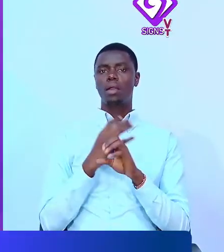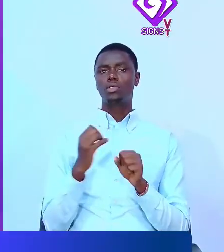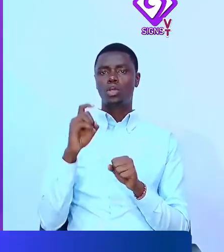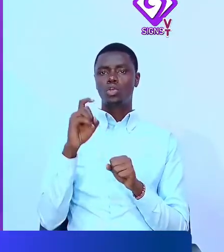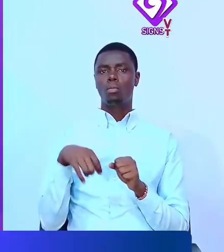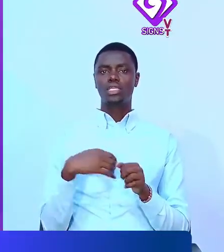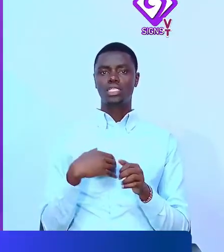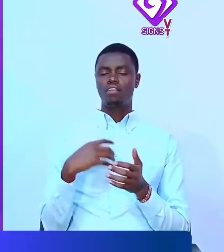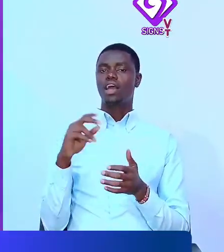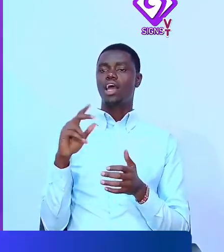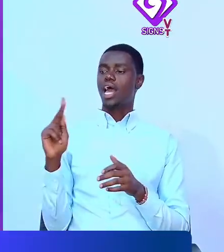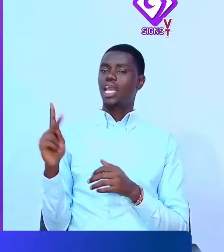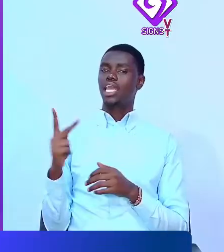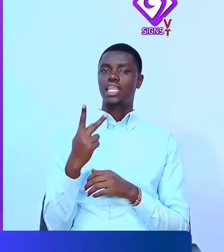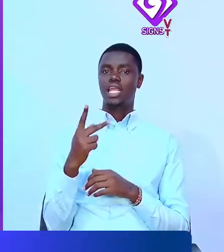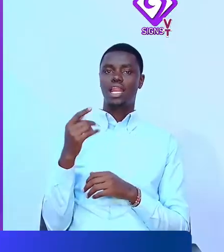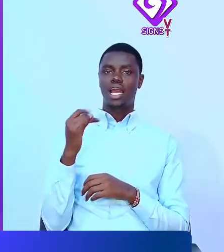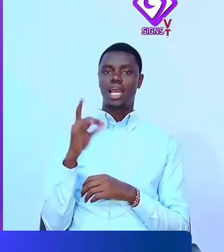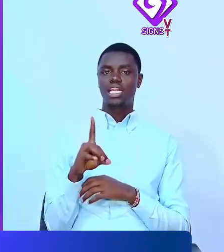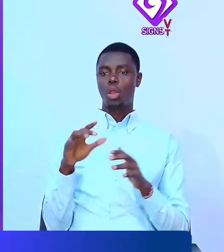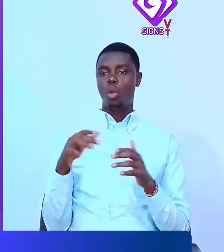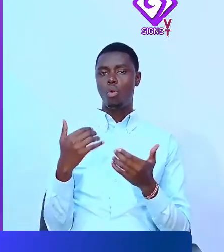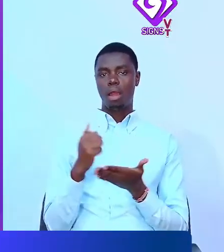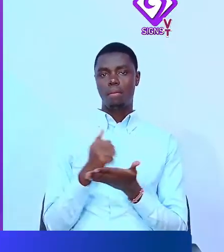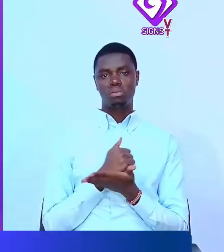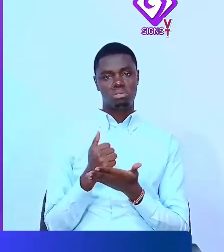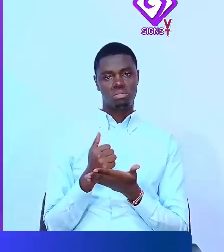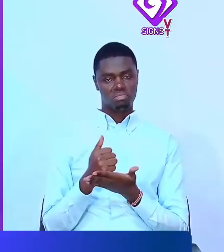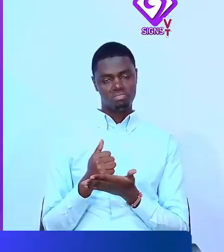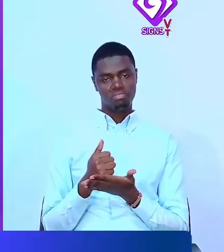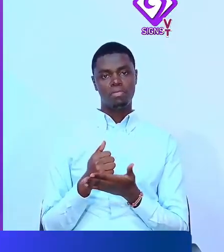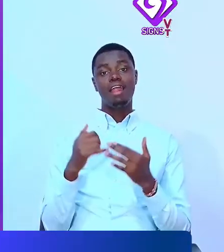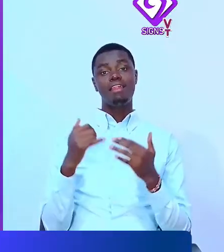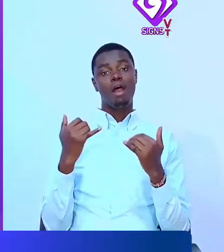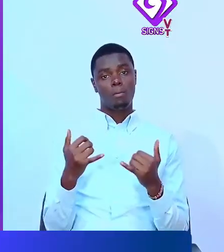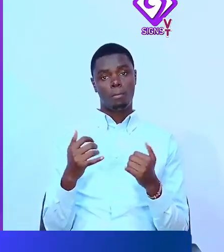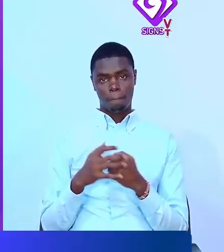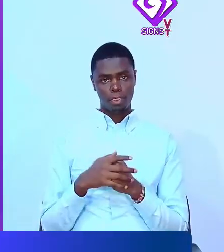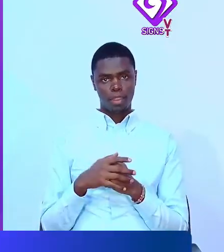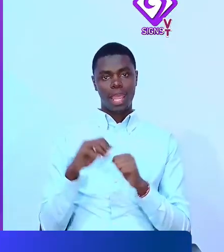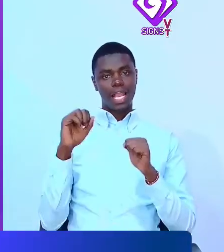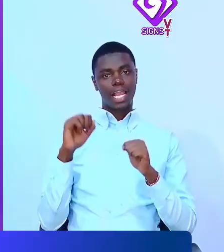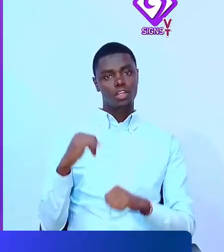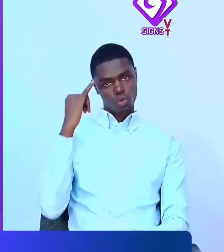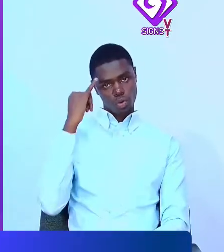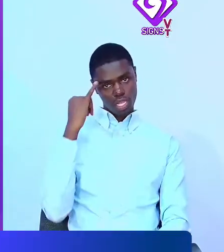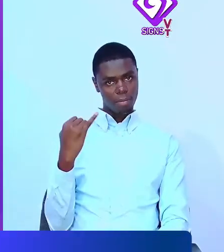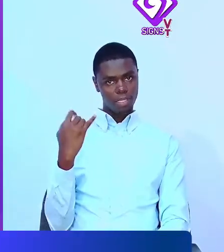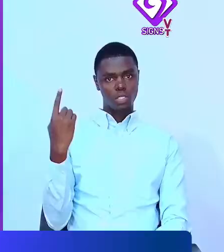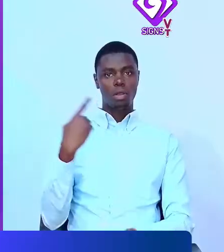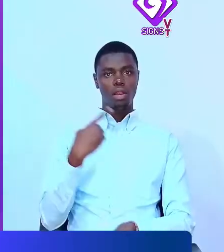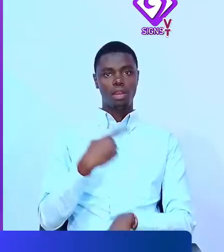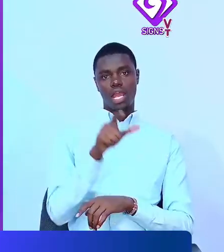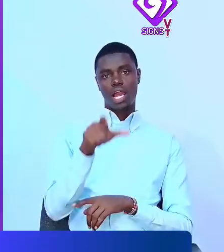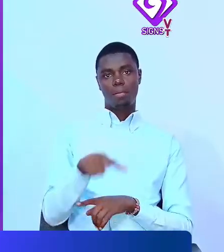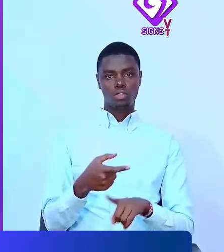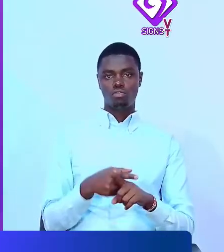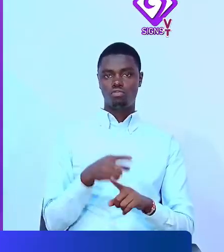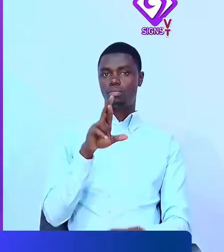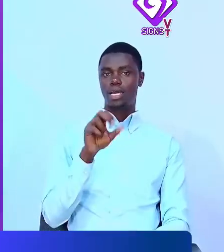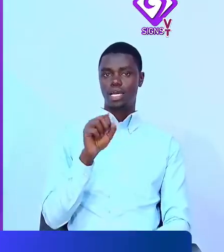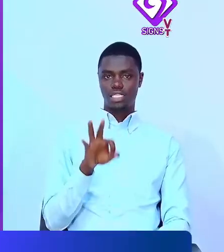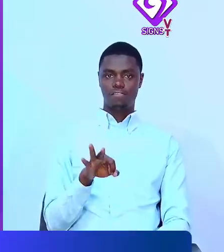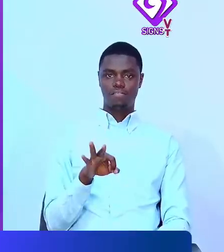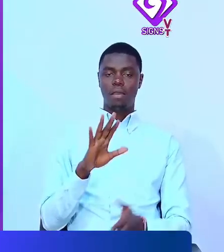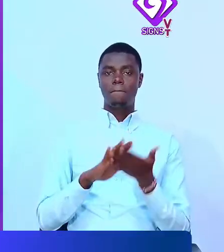a Kenyan ID or passport, isn't it? Now, can you imagine one day somebody from RSF